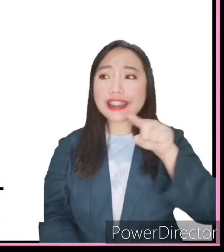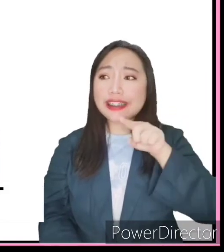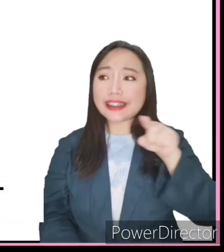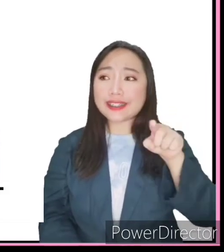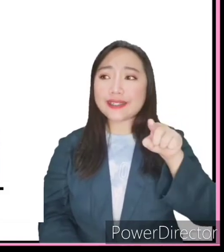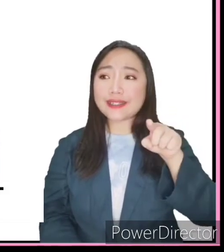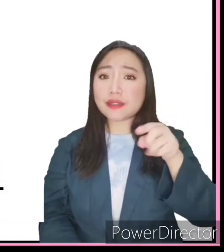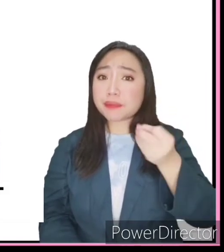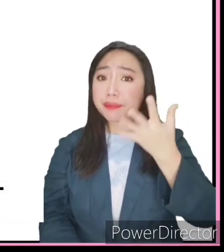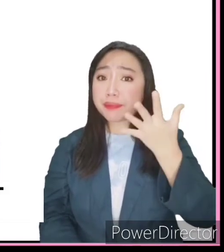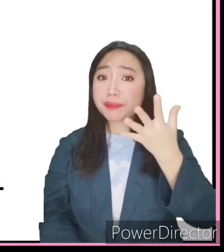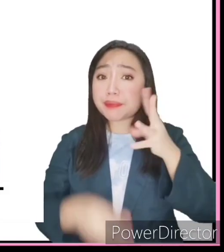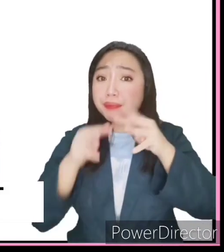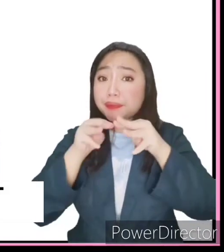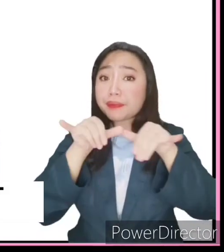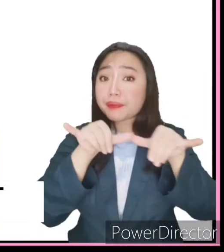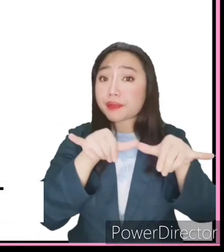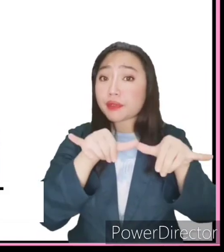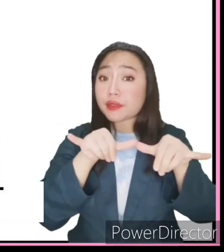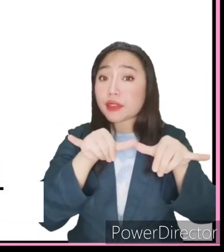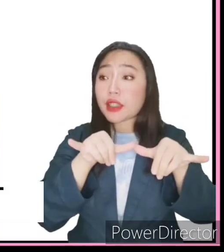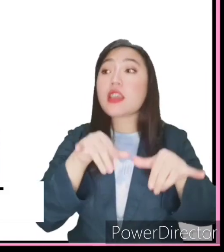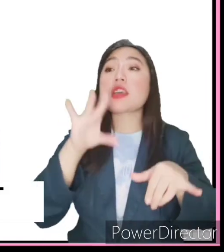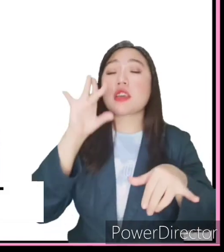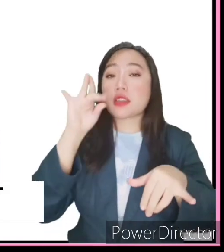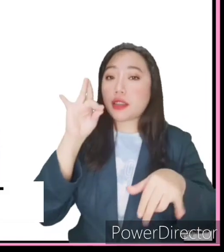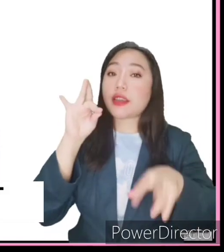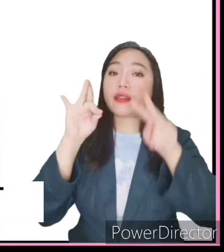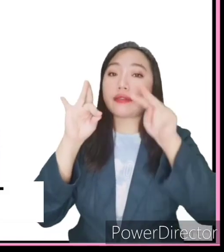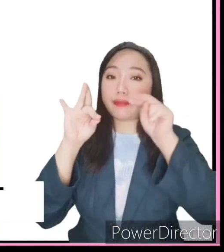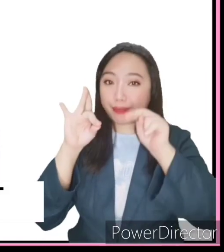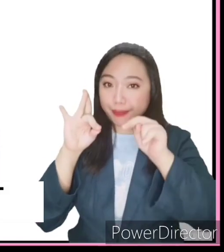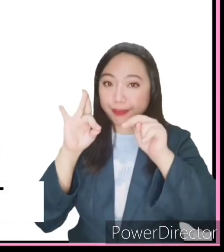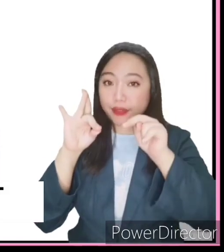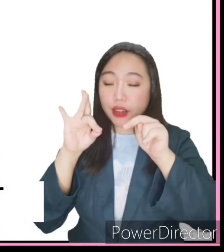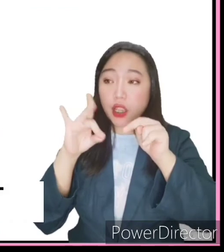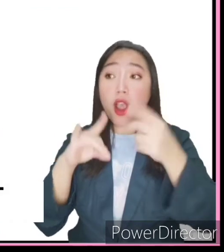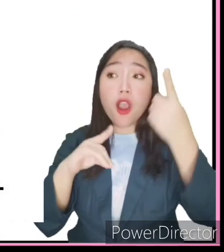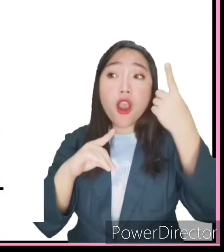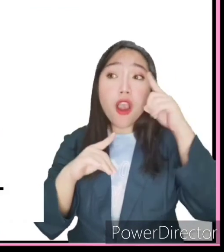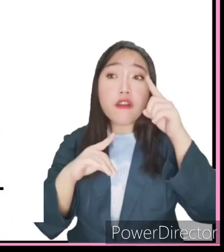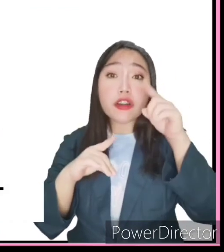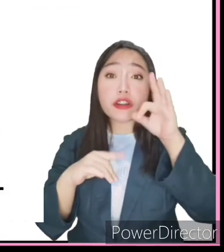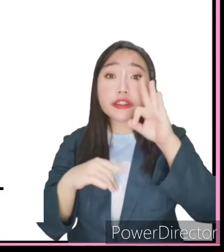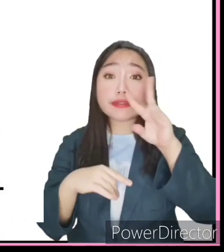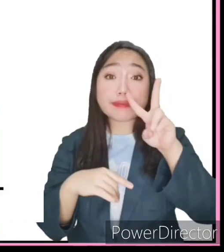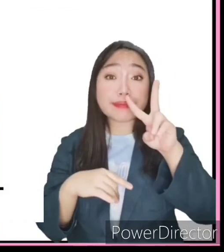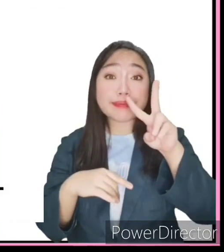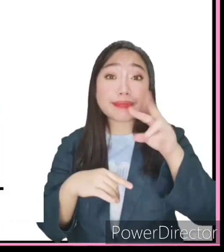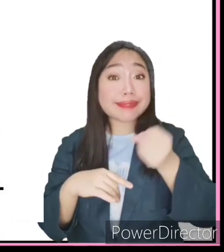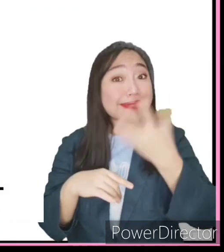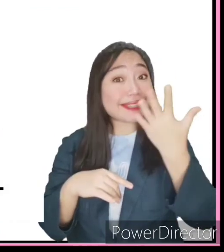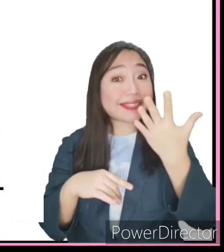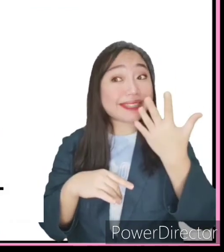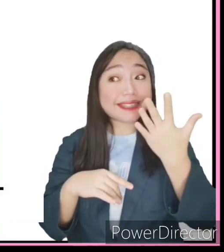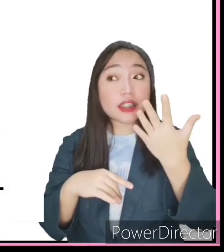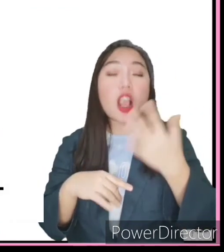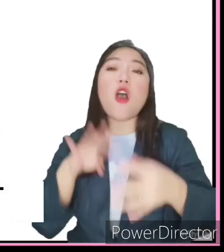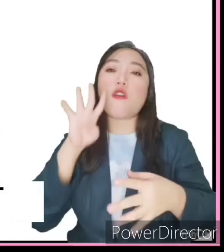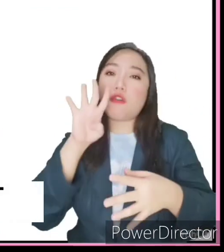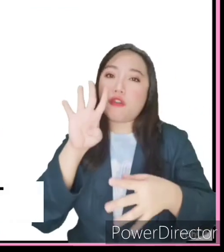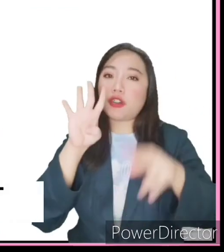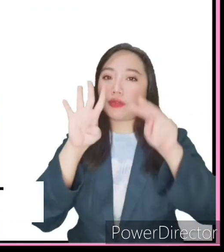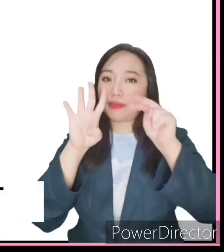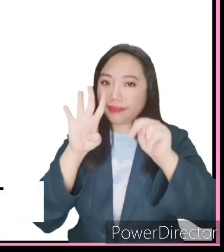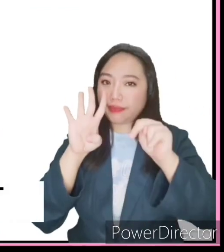for force 1, what is the magnitude? It's 8 Newton. For force 2, what is the